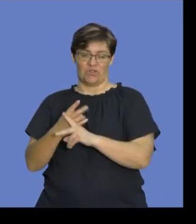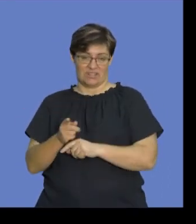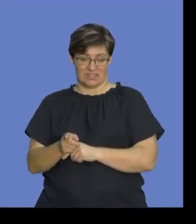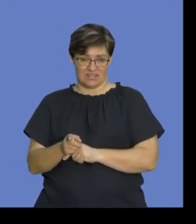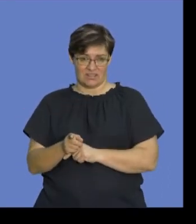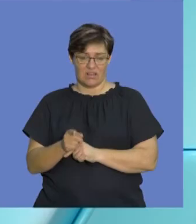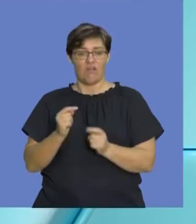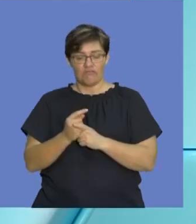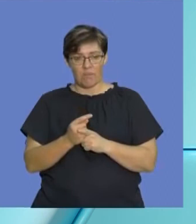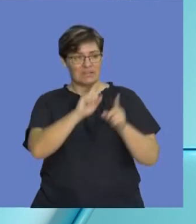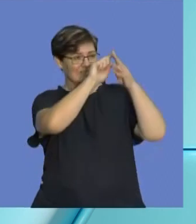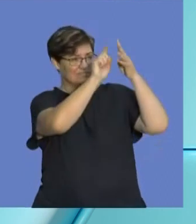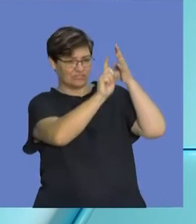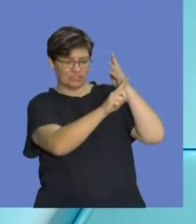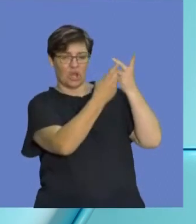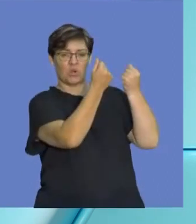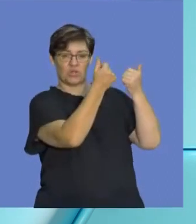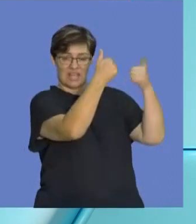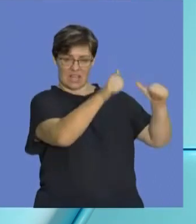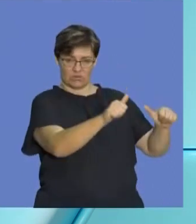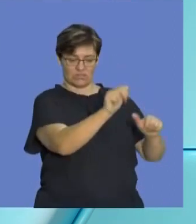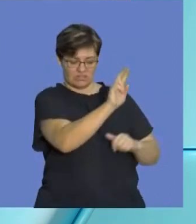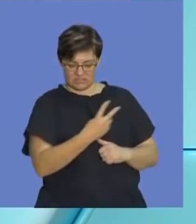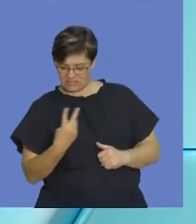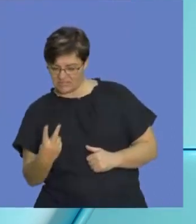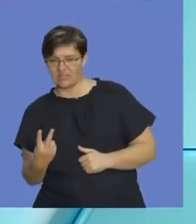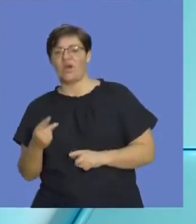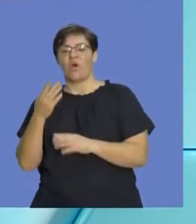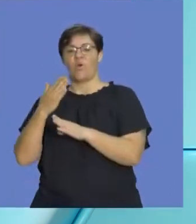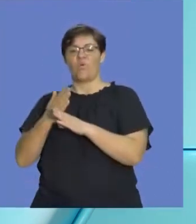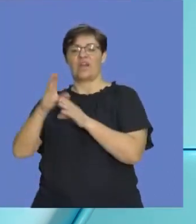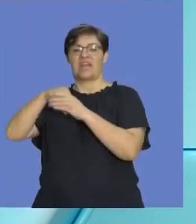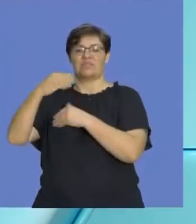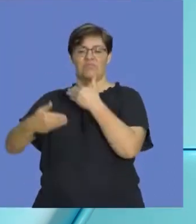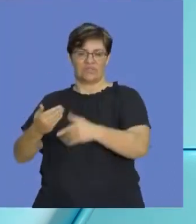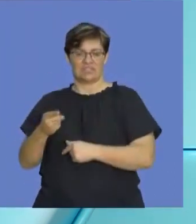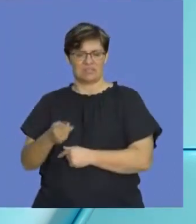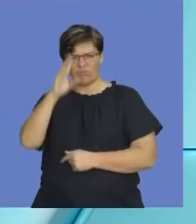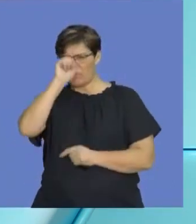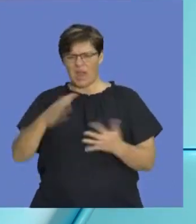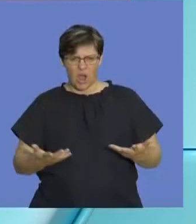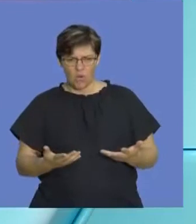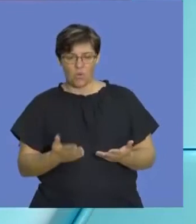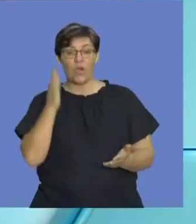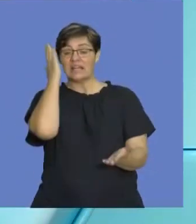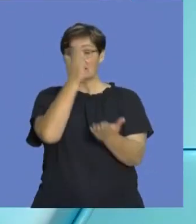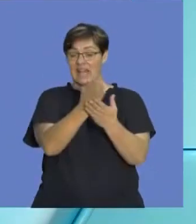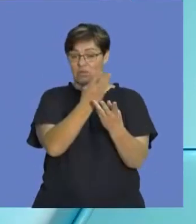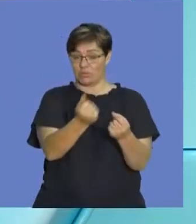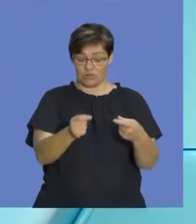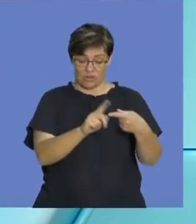of a product from the various cost accounts into the work in process. Which are they? How do we remember